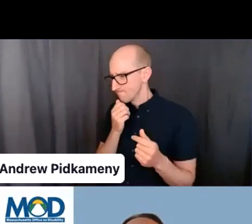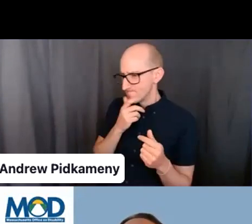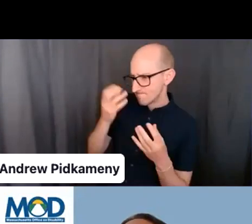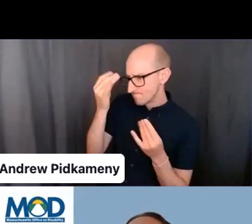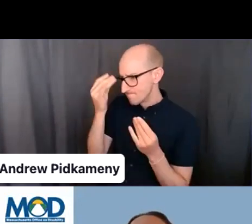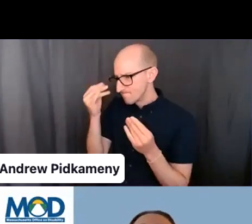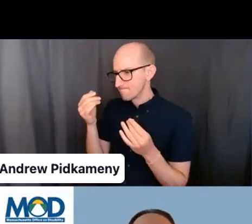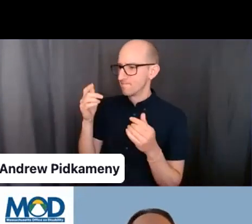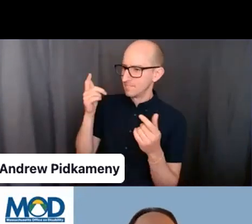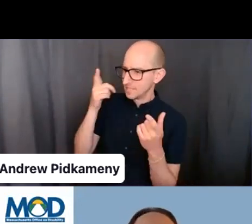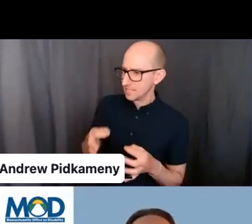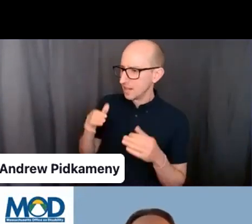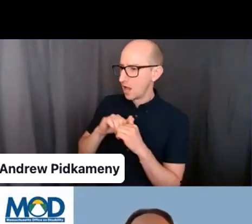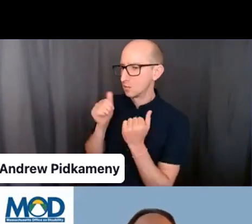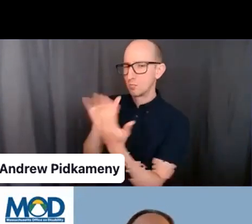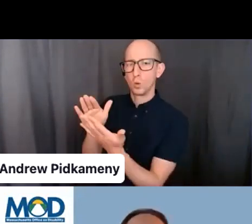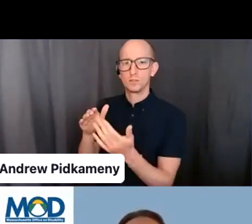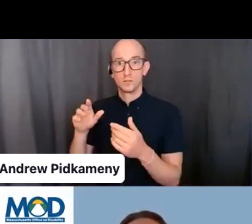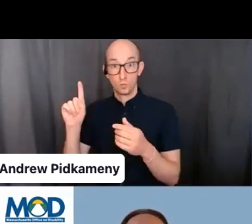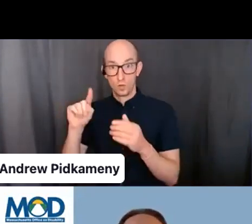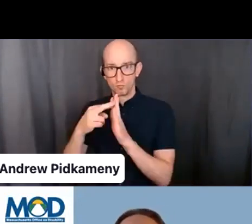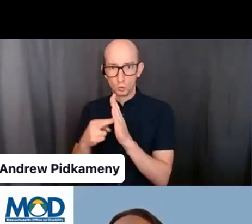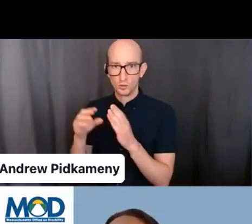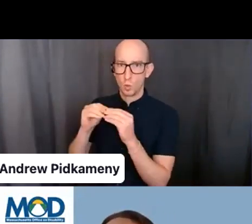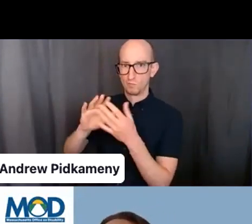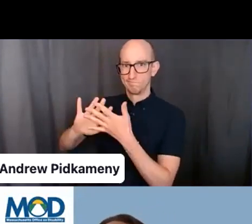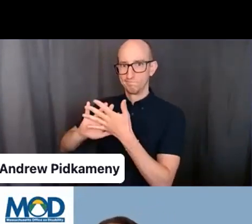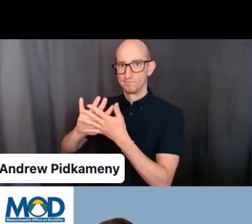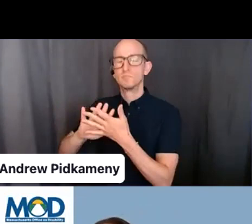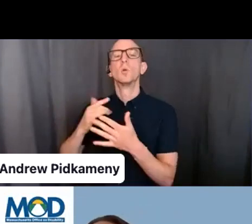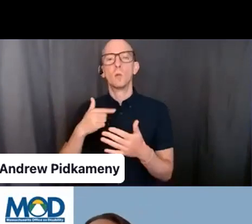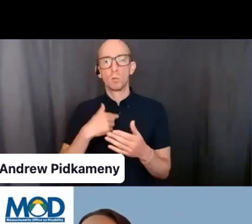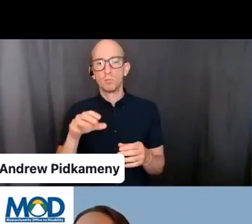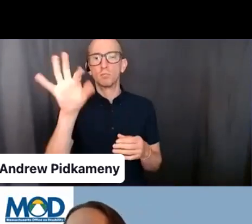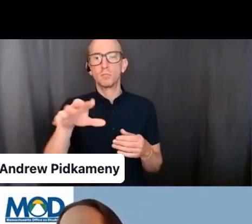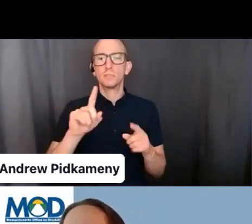guidance, we're going to give you some strategies to help guide you.